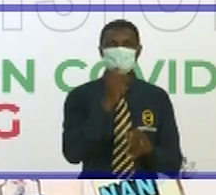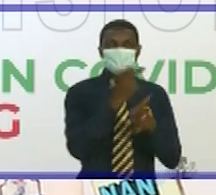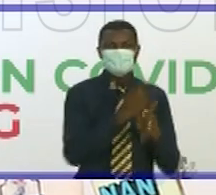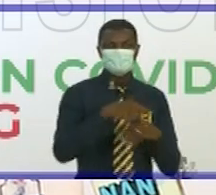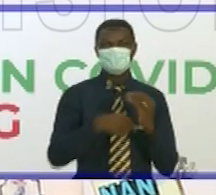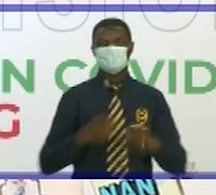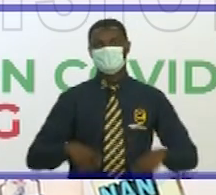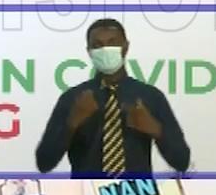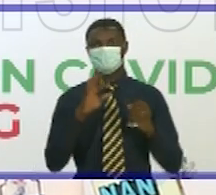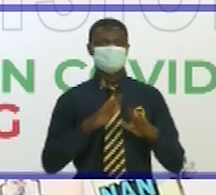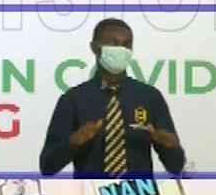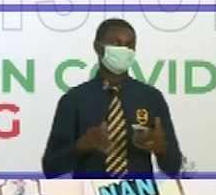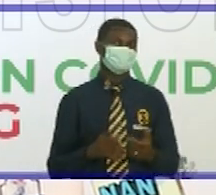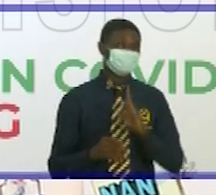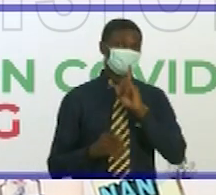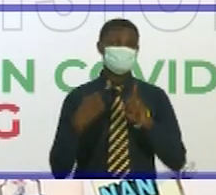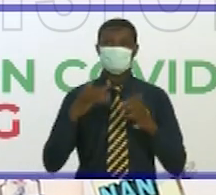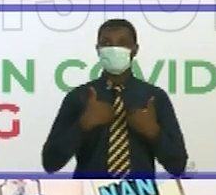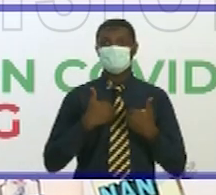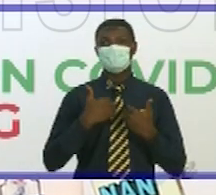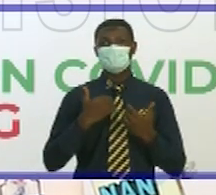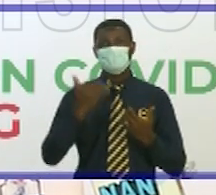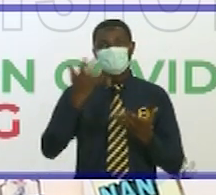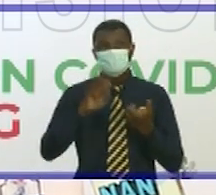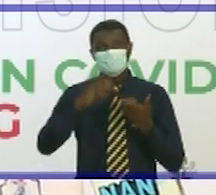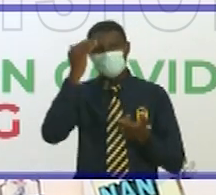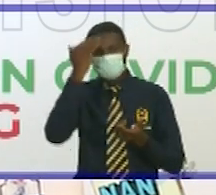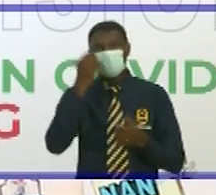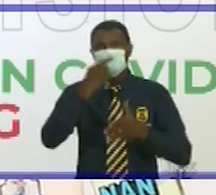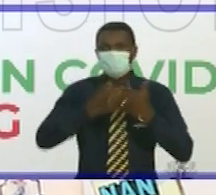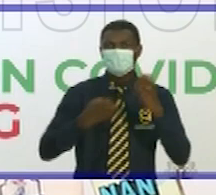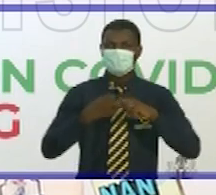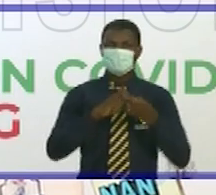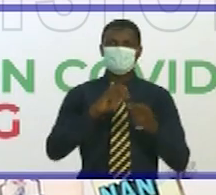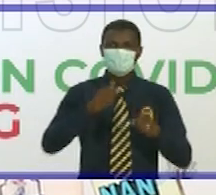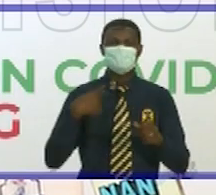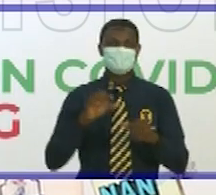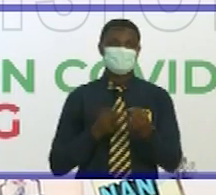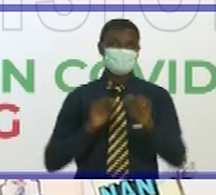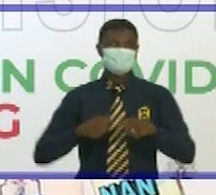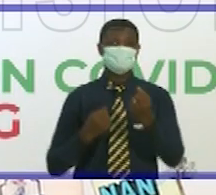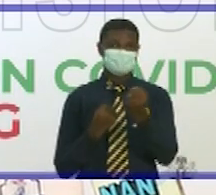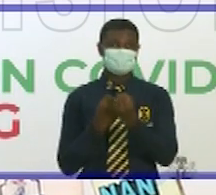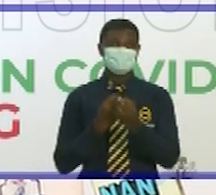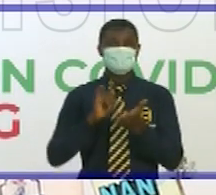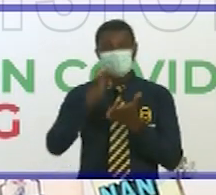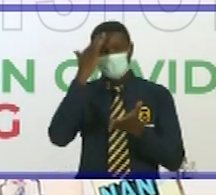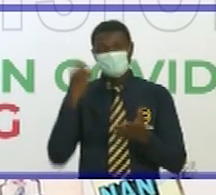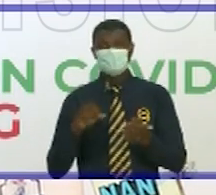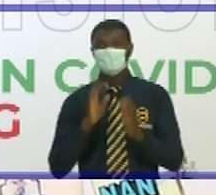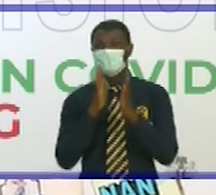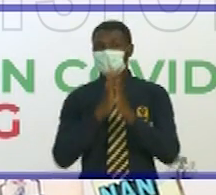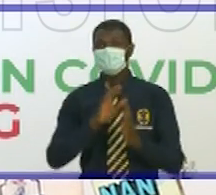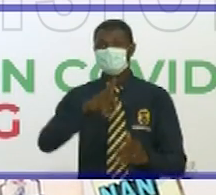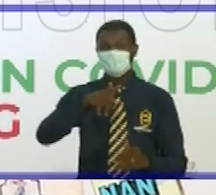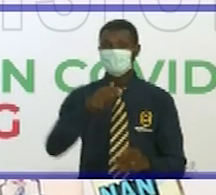us what their problems are so that we can then assist where necessary, because we've made a request to the PTF looking at